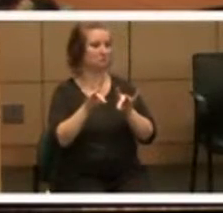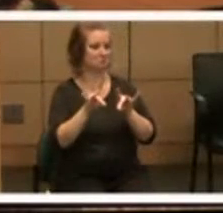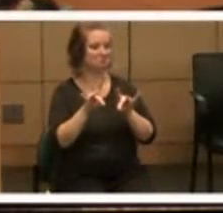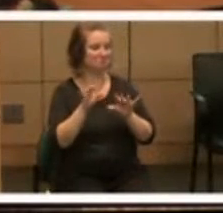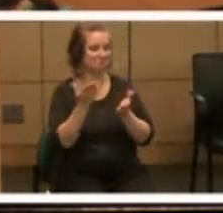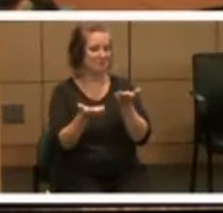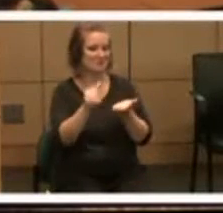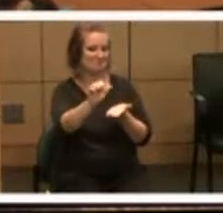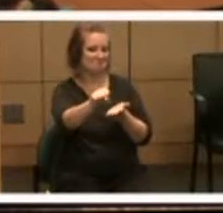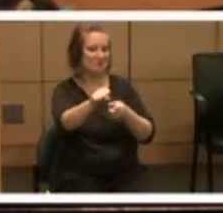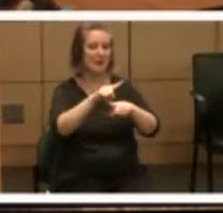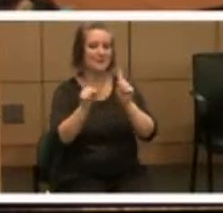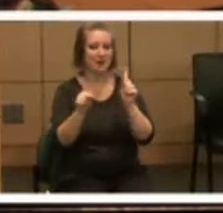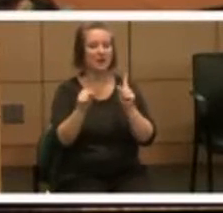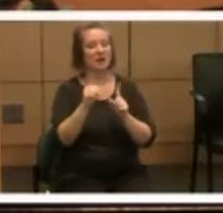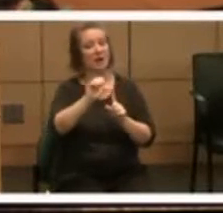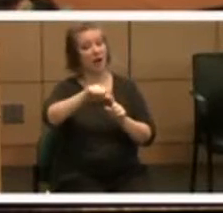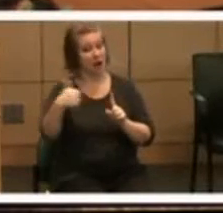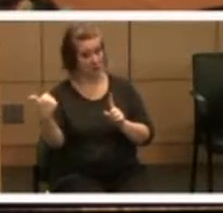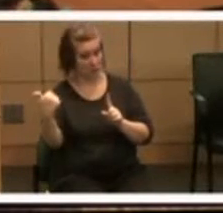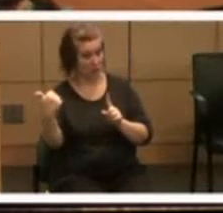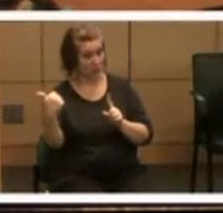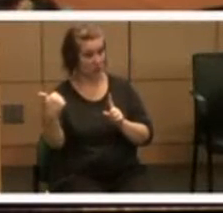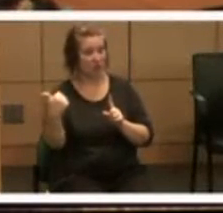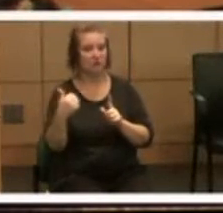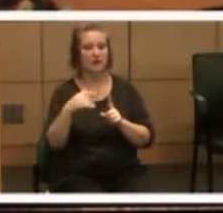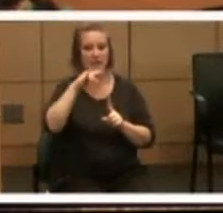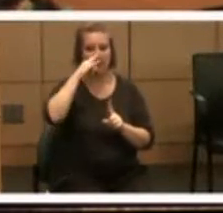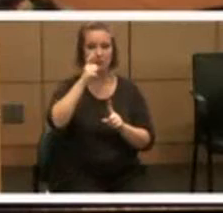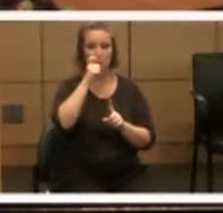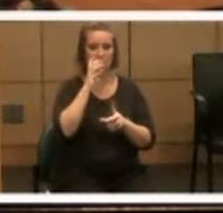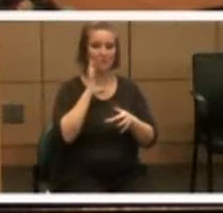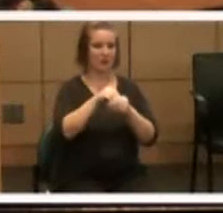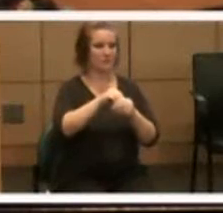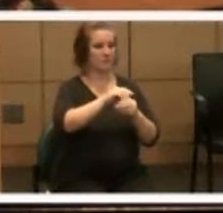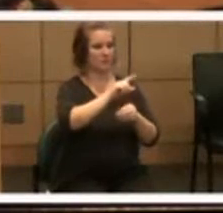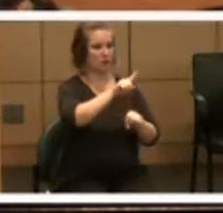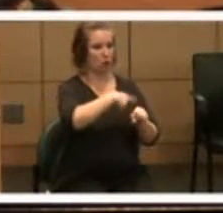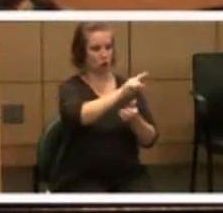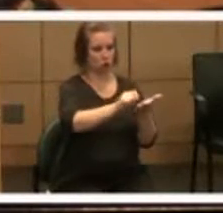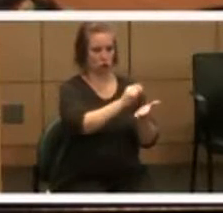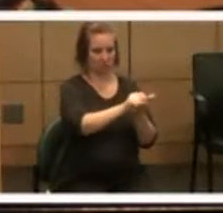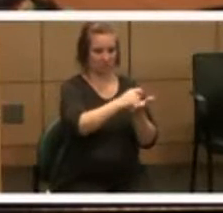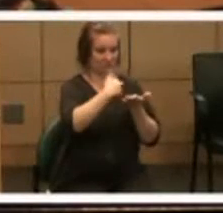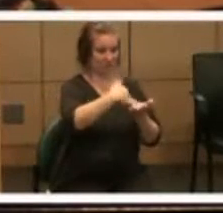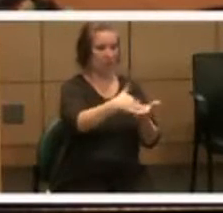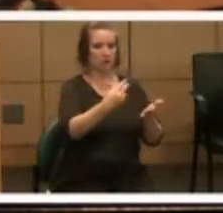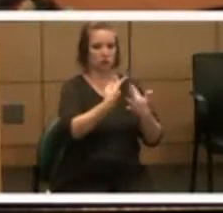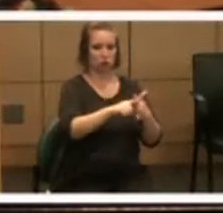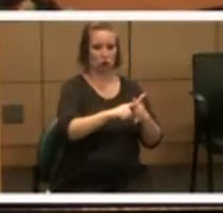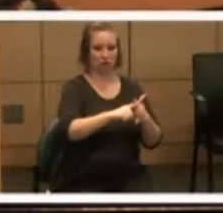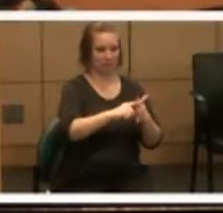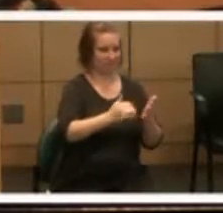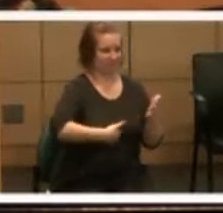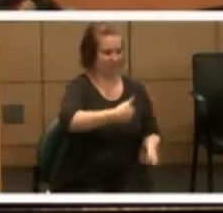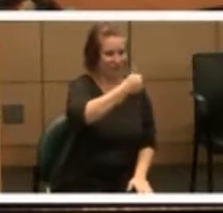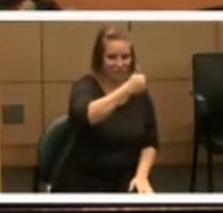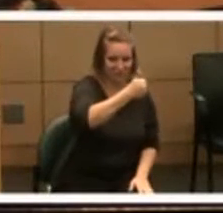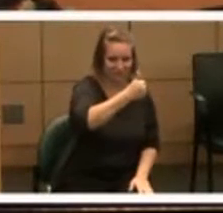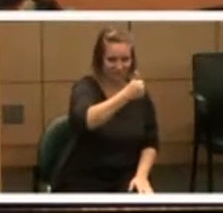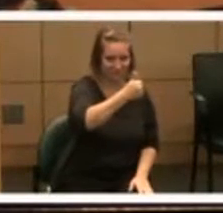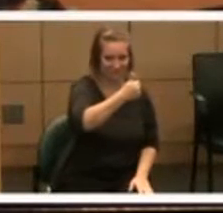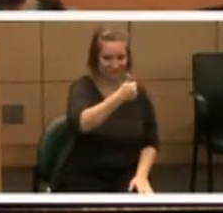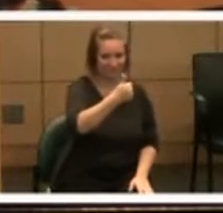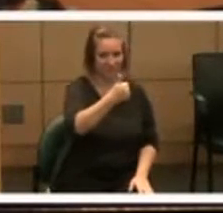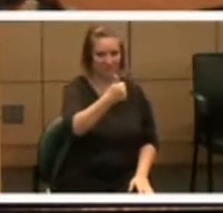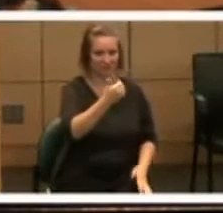I think overall, the other part of it is that the kids in the longitudinal study started, usually were younger when they started, and so I was kind of